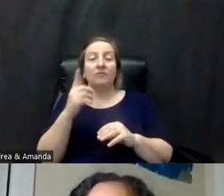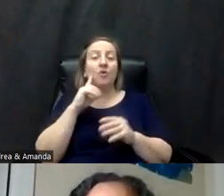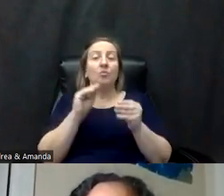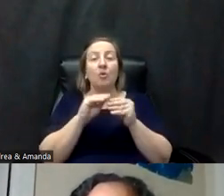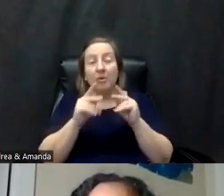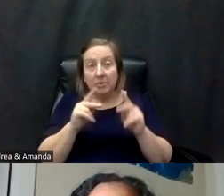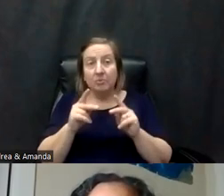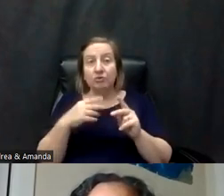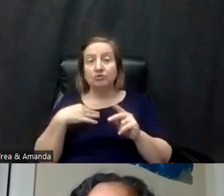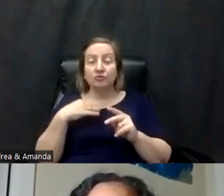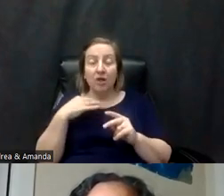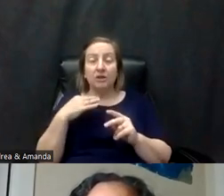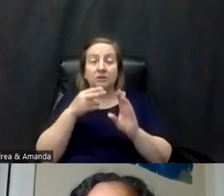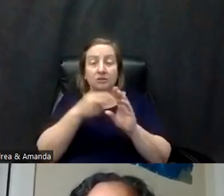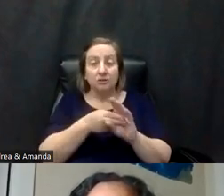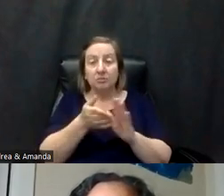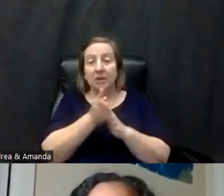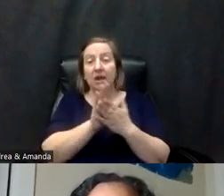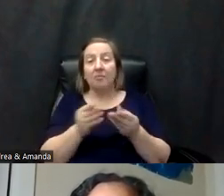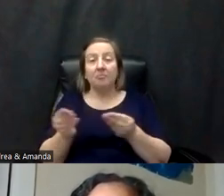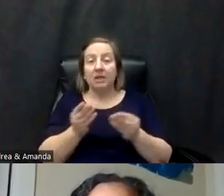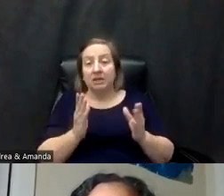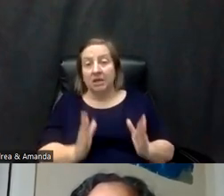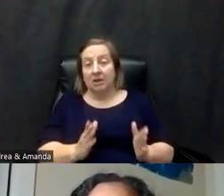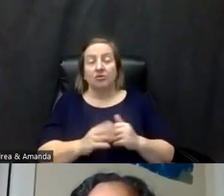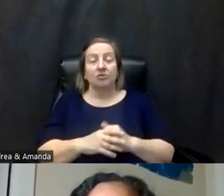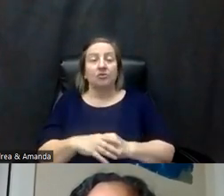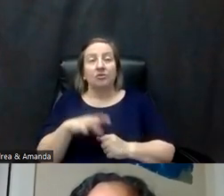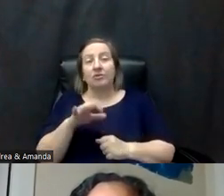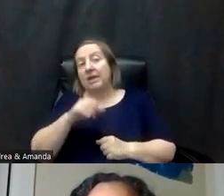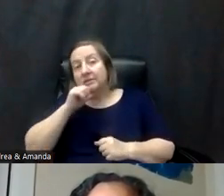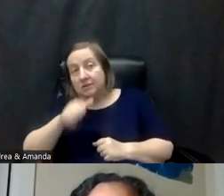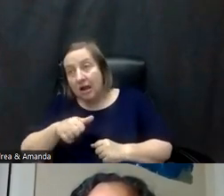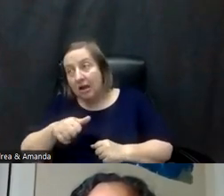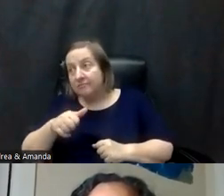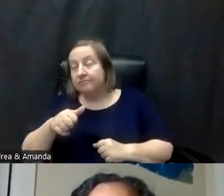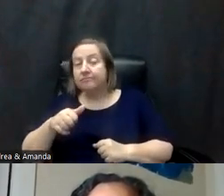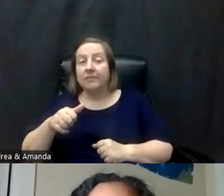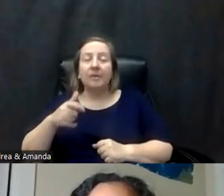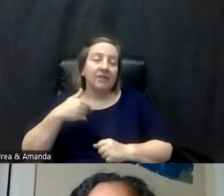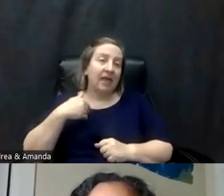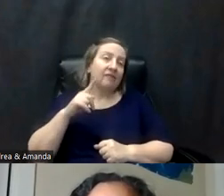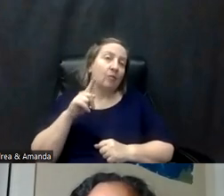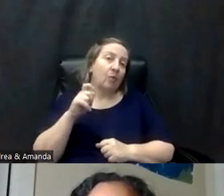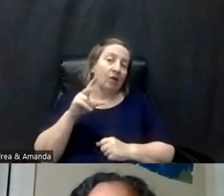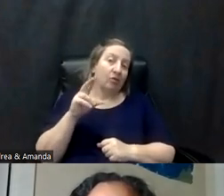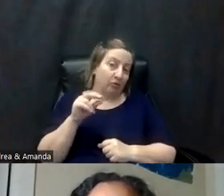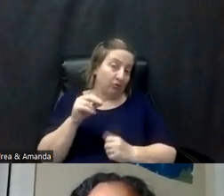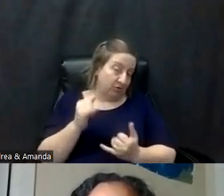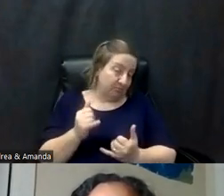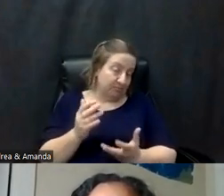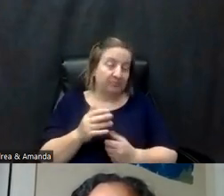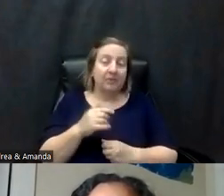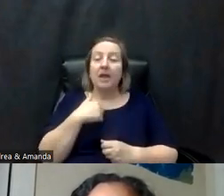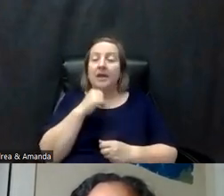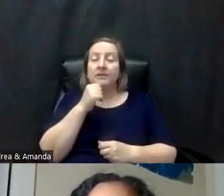people to volunteer to be a mediator. So these aren't They have 130 of them. I didn't